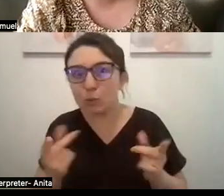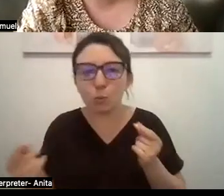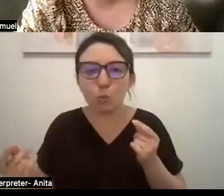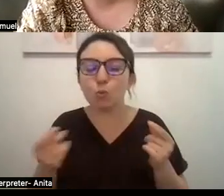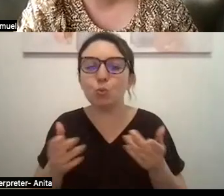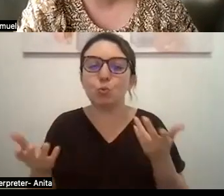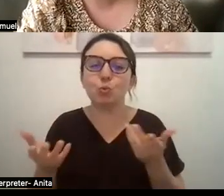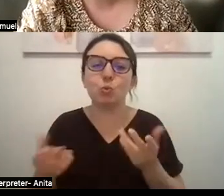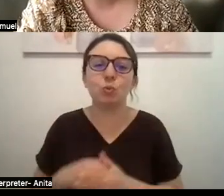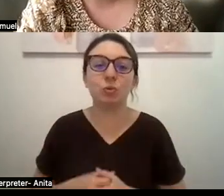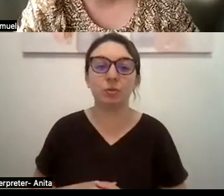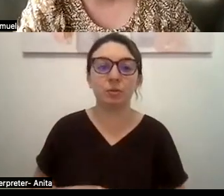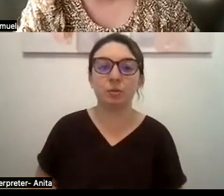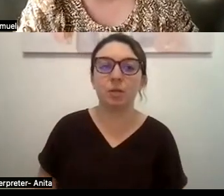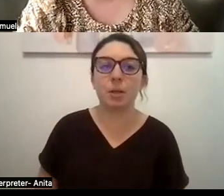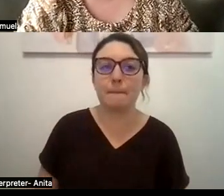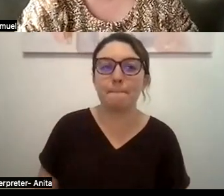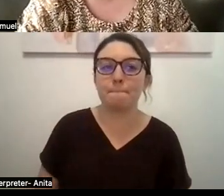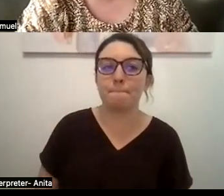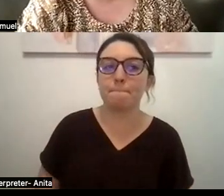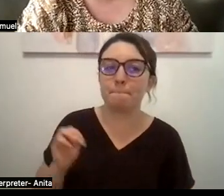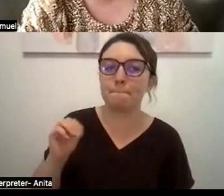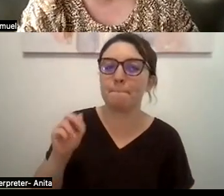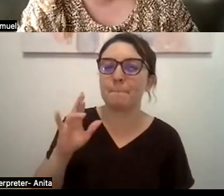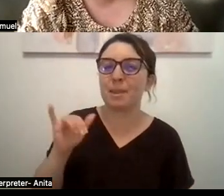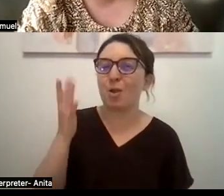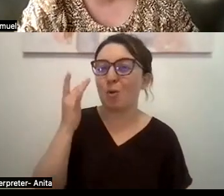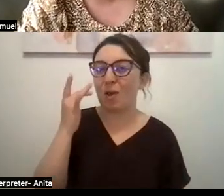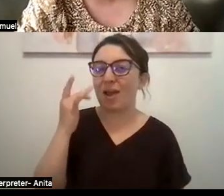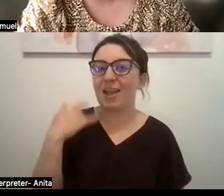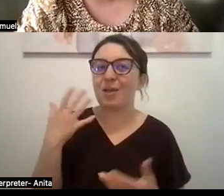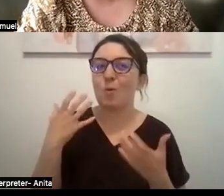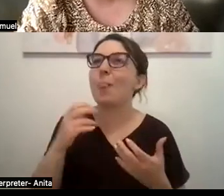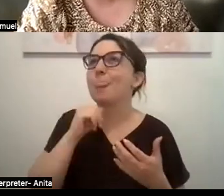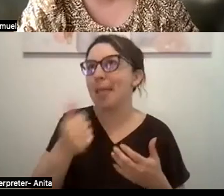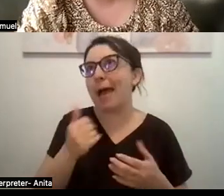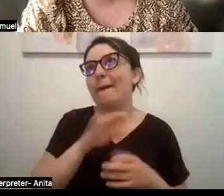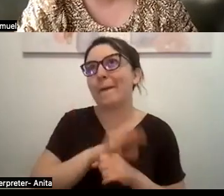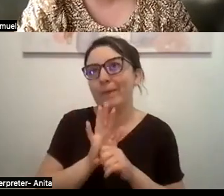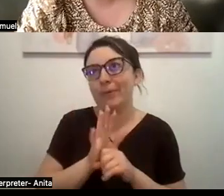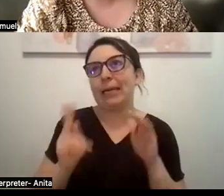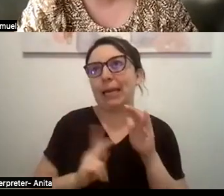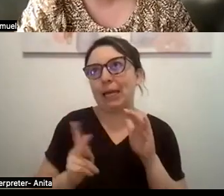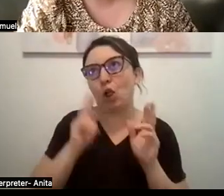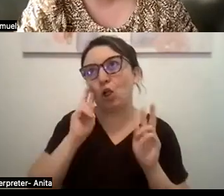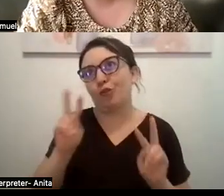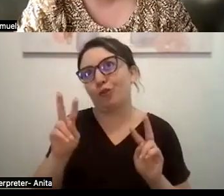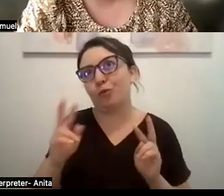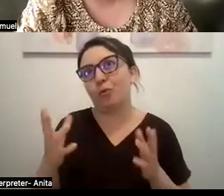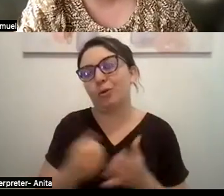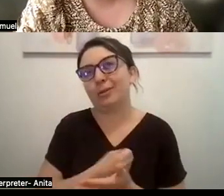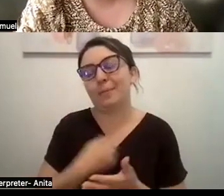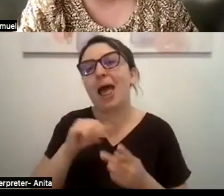out. So we're looking forward to experiencing a non-COVID kindergarten. Yes, and you're going to our second student.